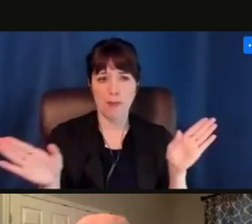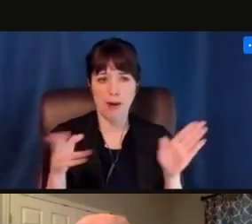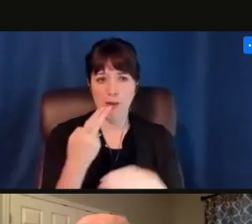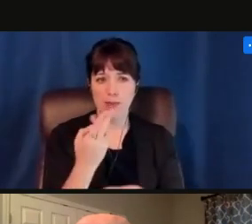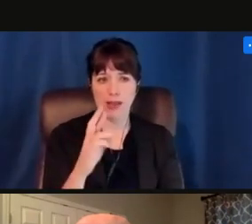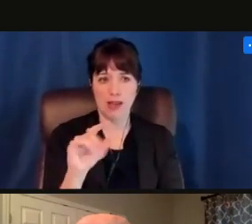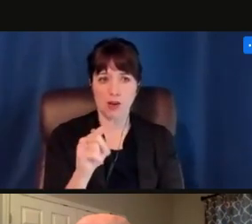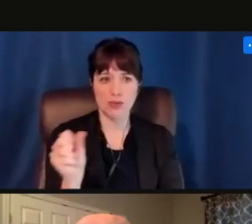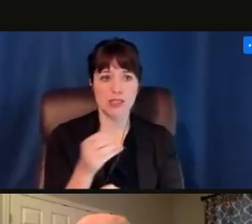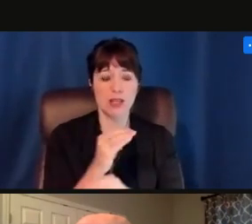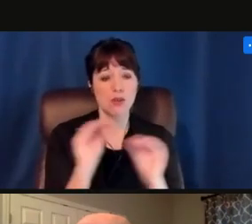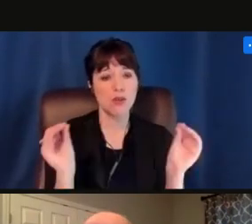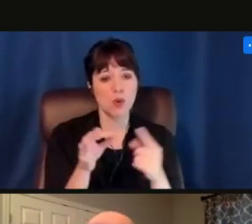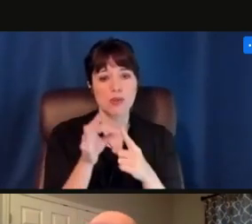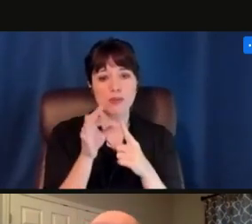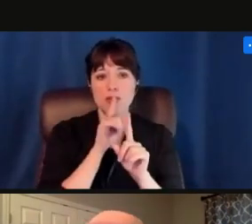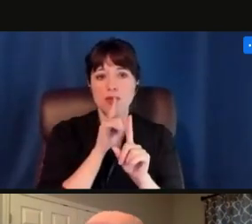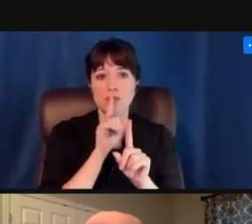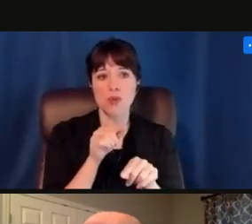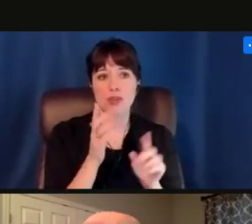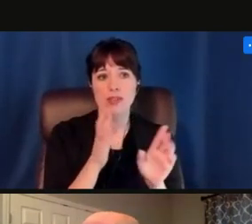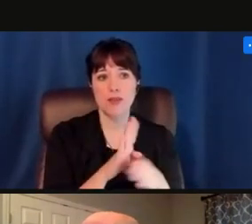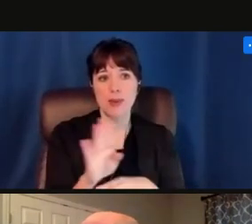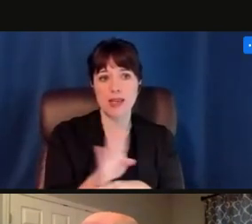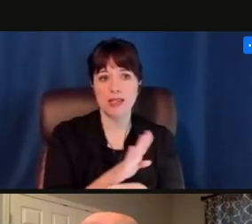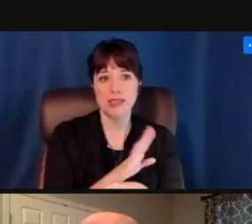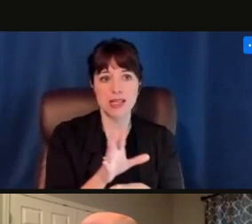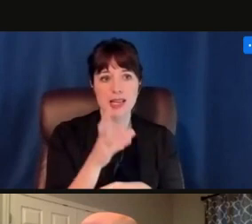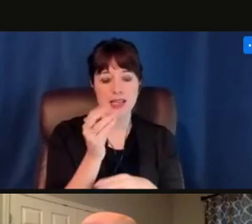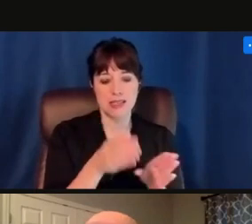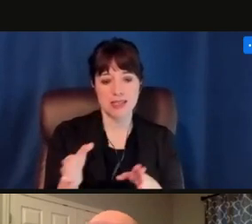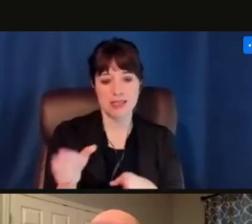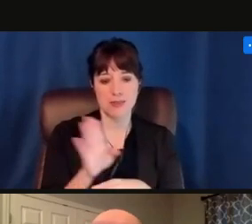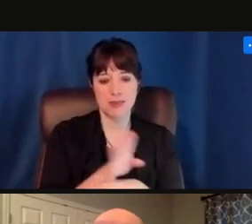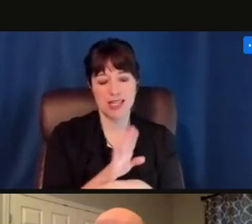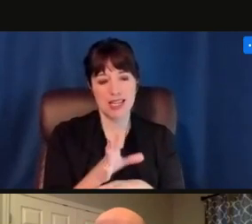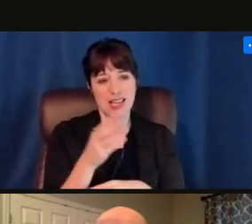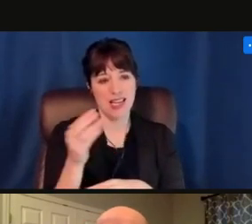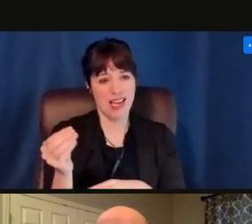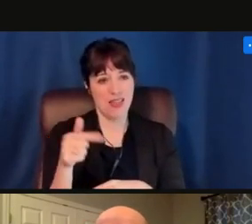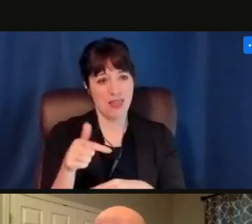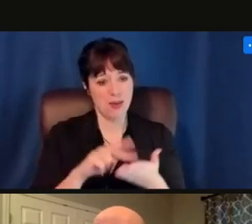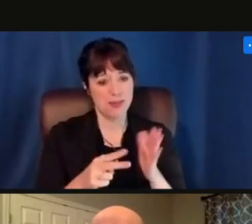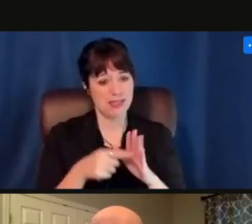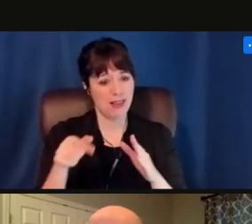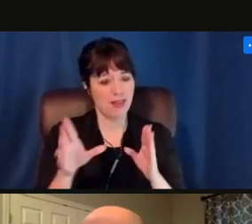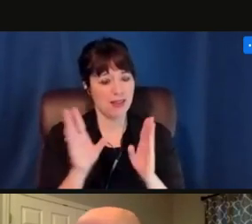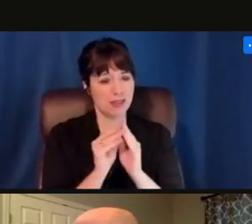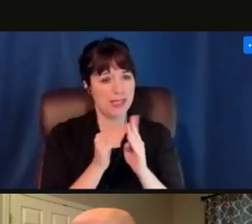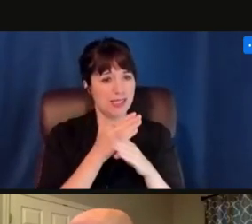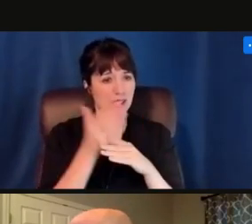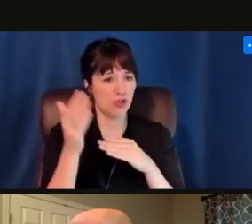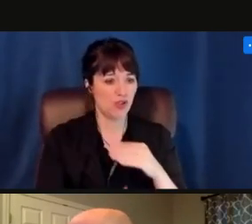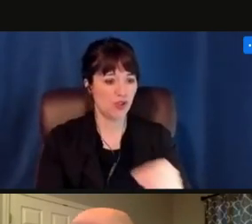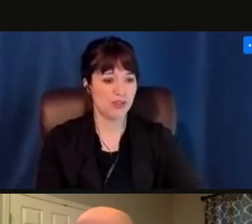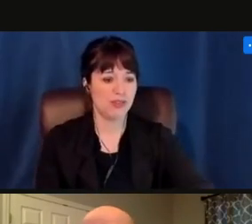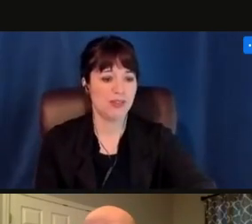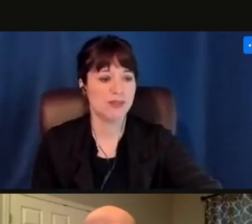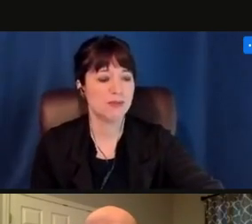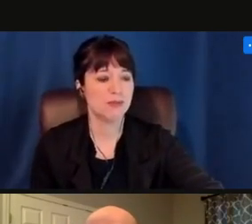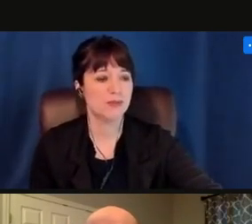of business, and no information reports. So that means the Urban Renewal Agency meeting is adjourned.